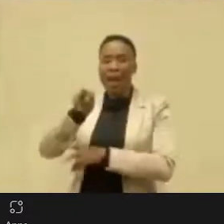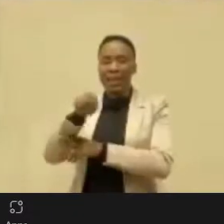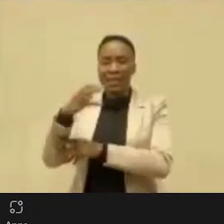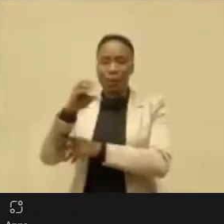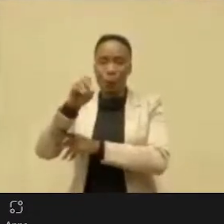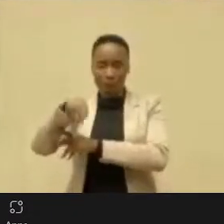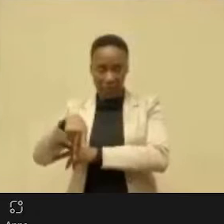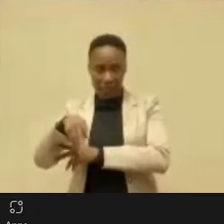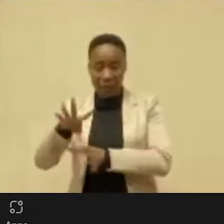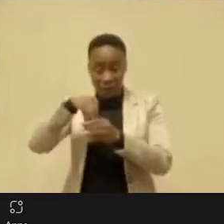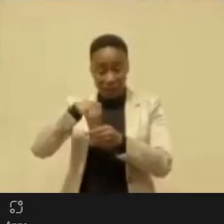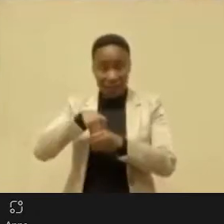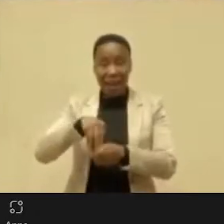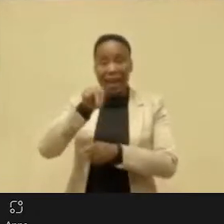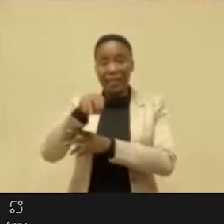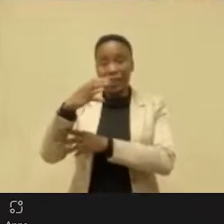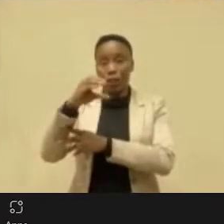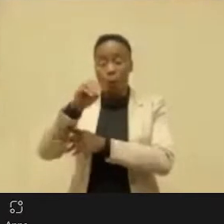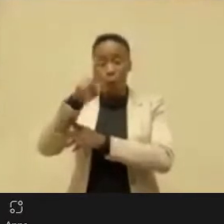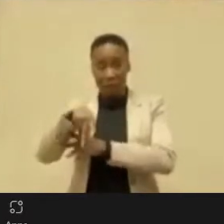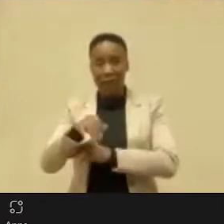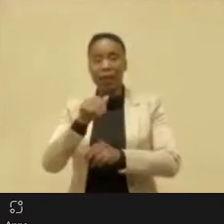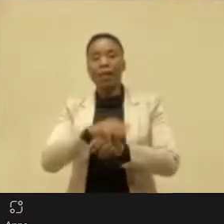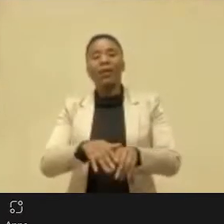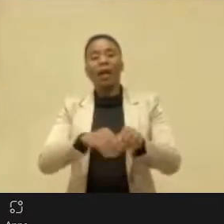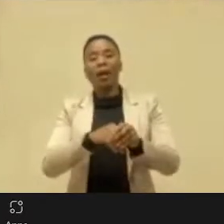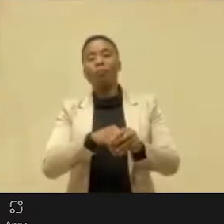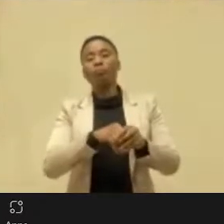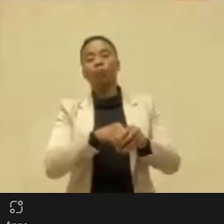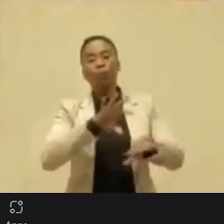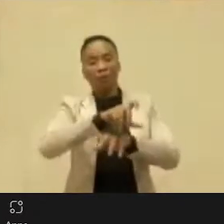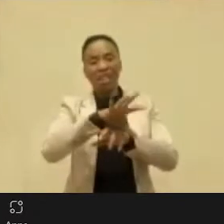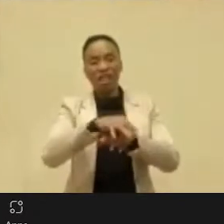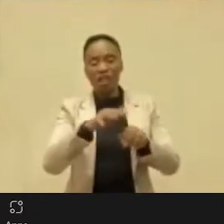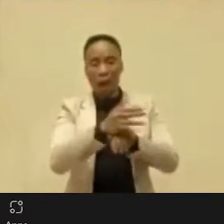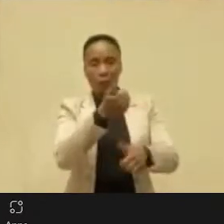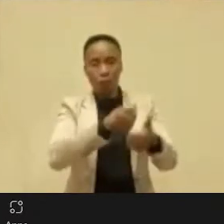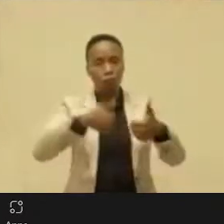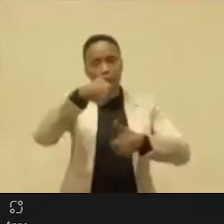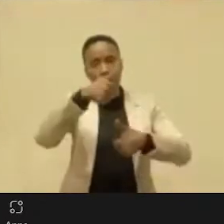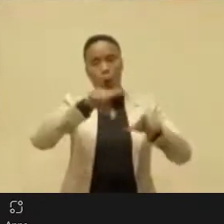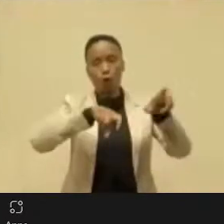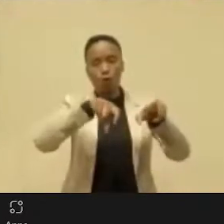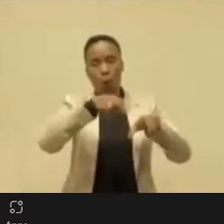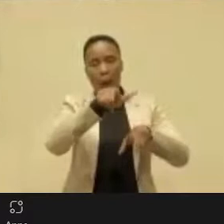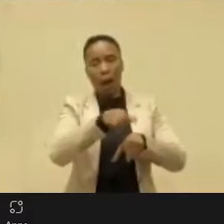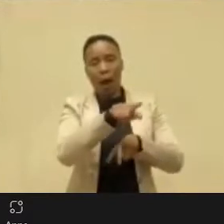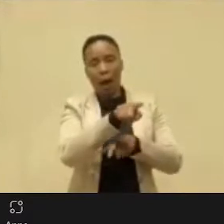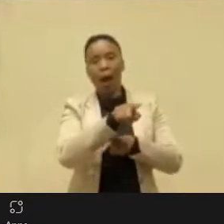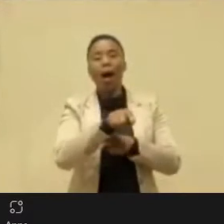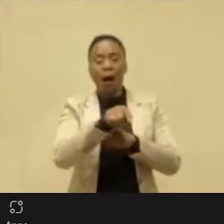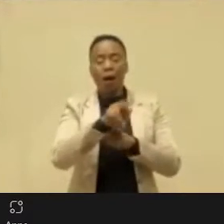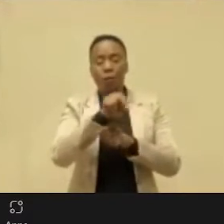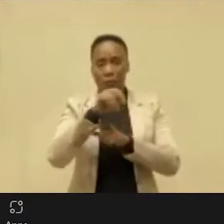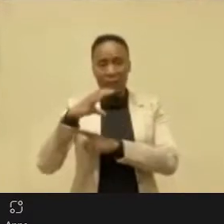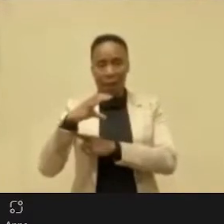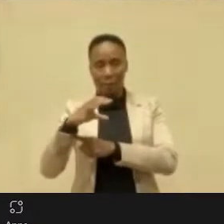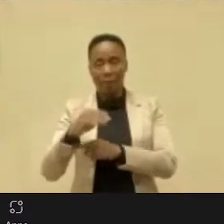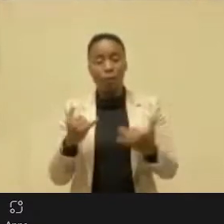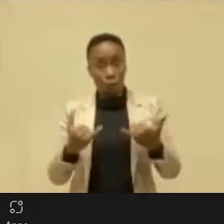ncop she's the provincial whip of the northern cape so but today she's here as a member of